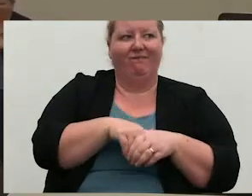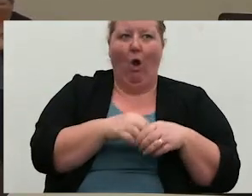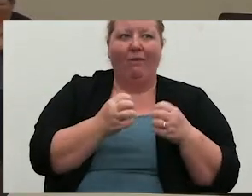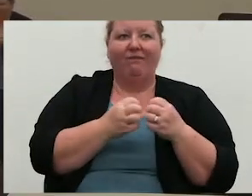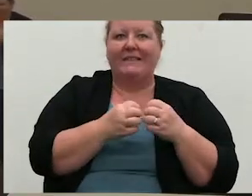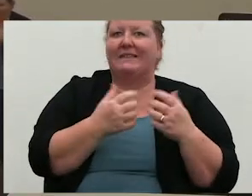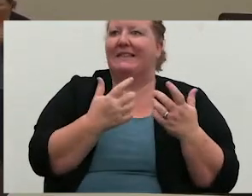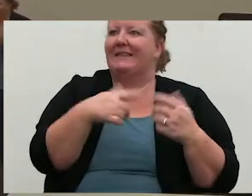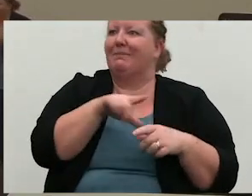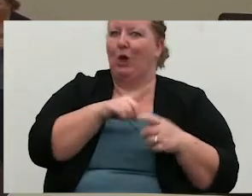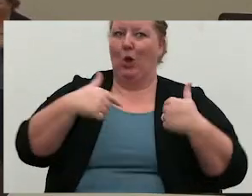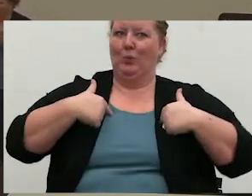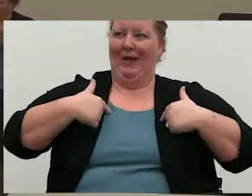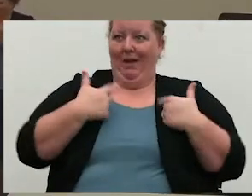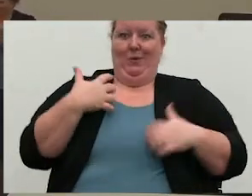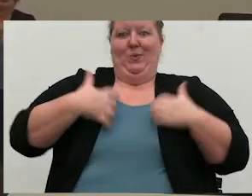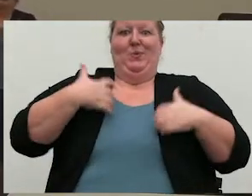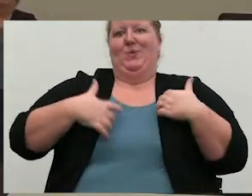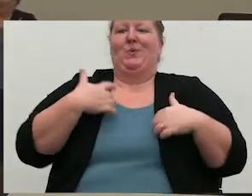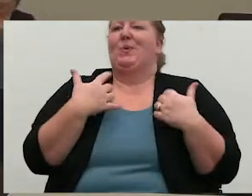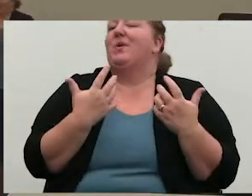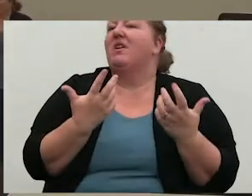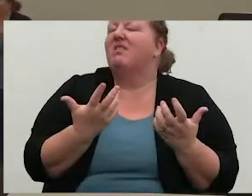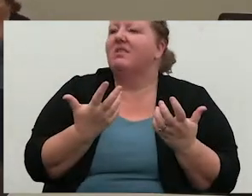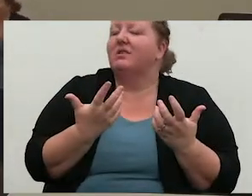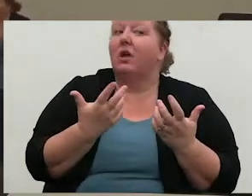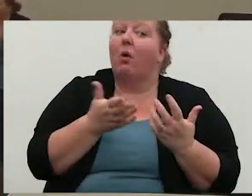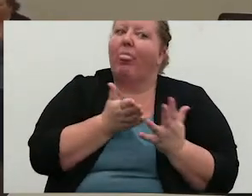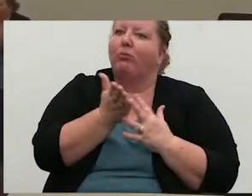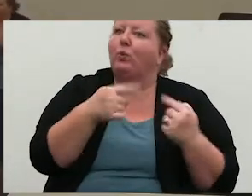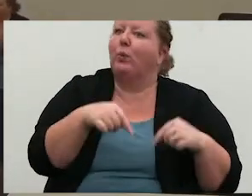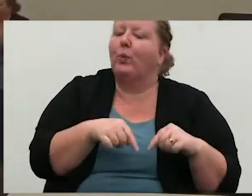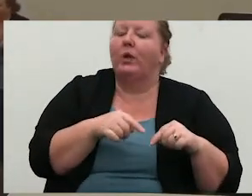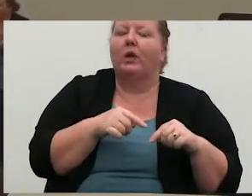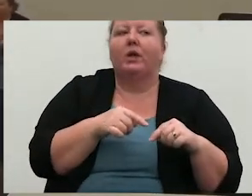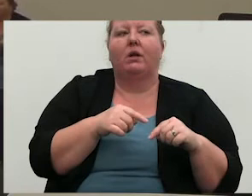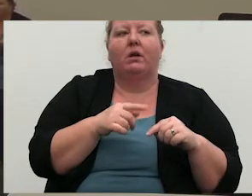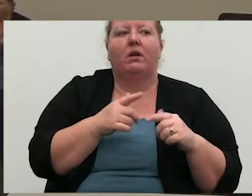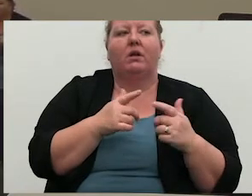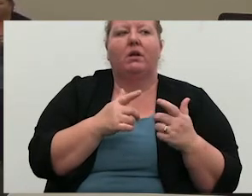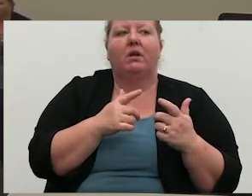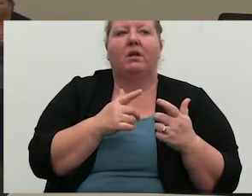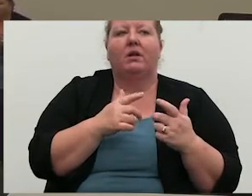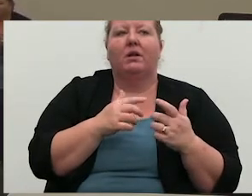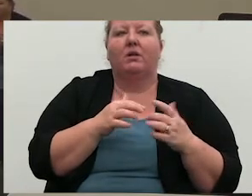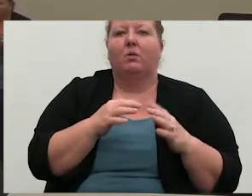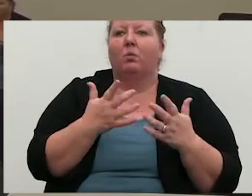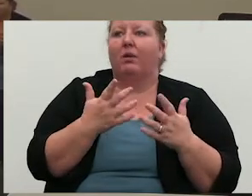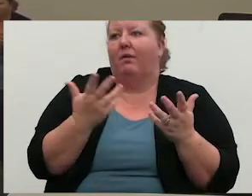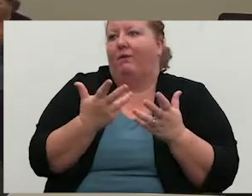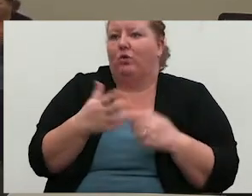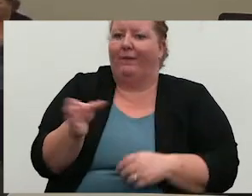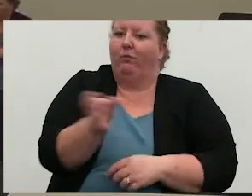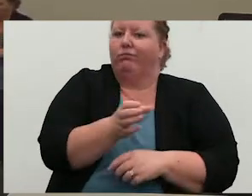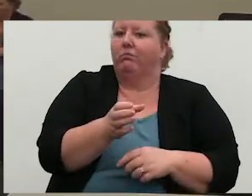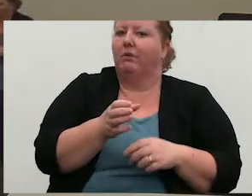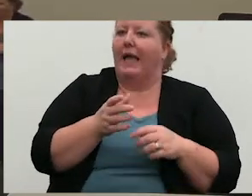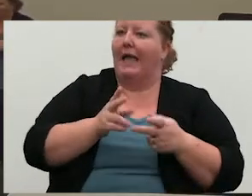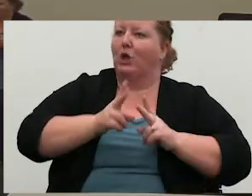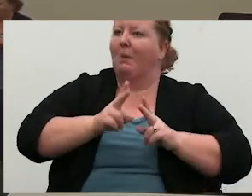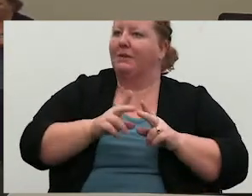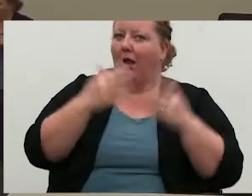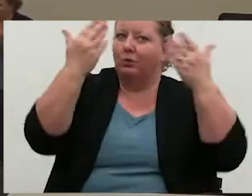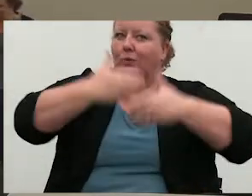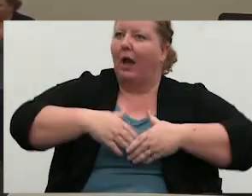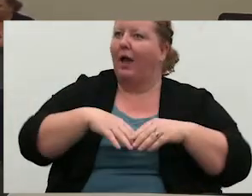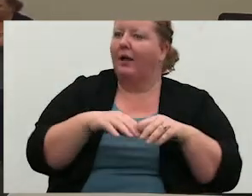so enthusiastic about it. And through part of this, we've got a British Sign Language interpreter tonight.